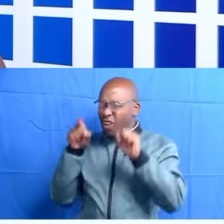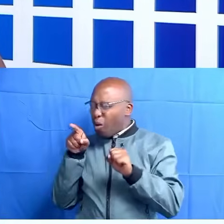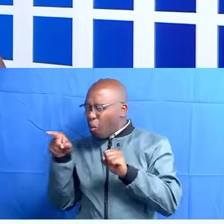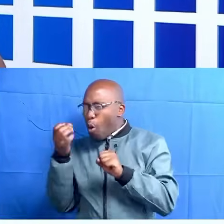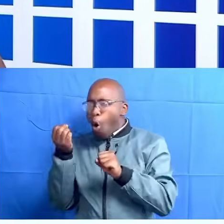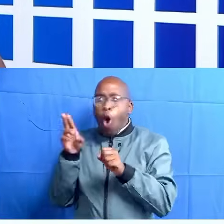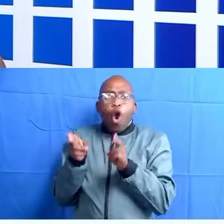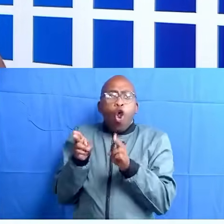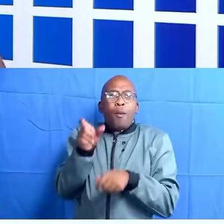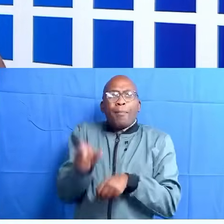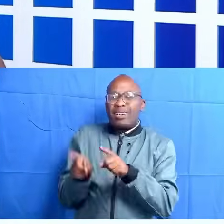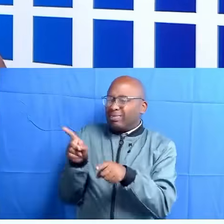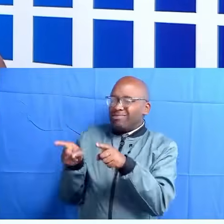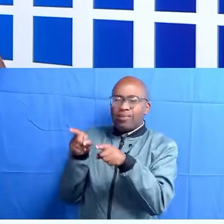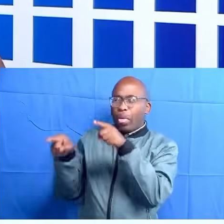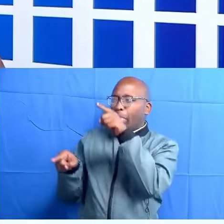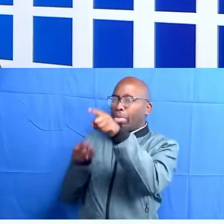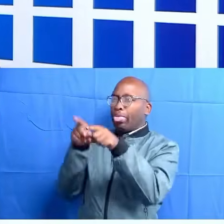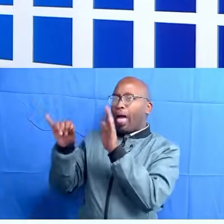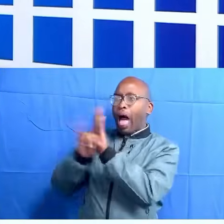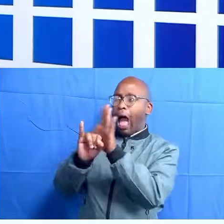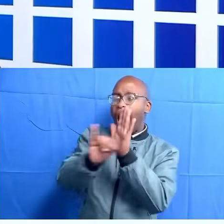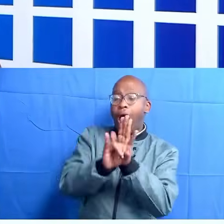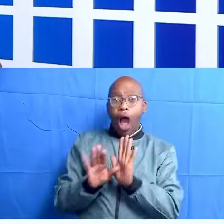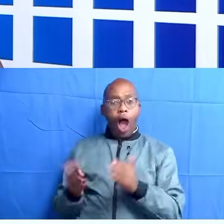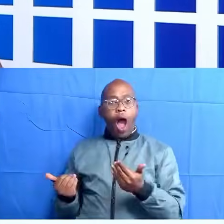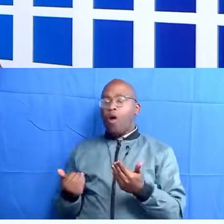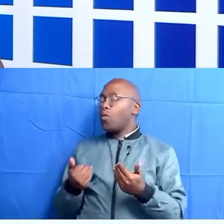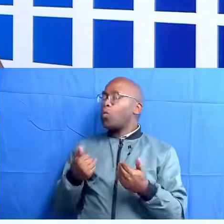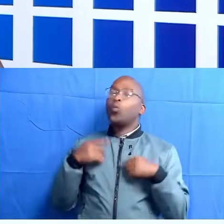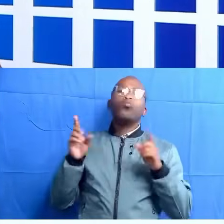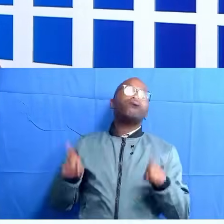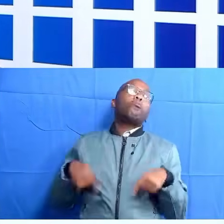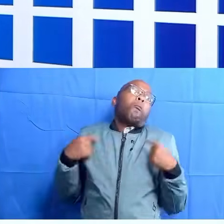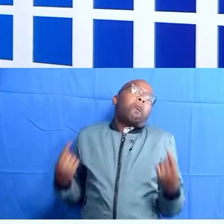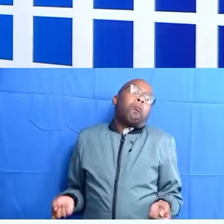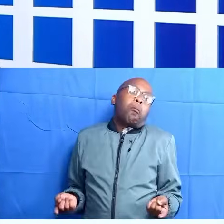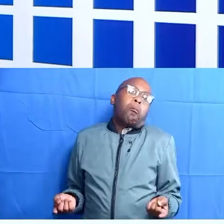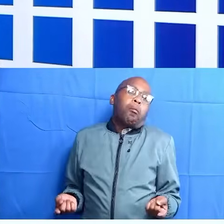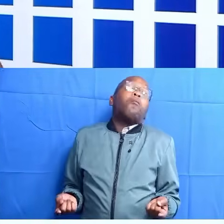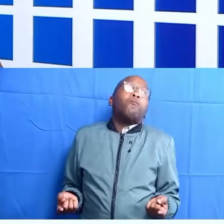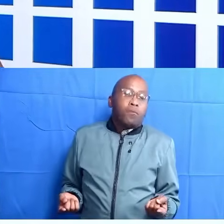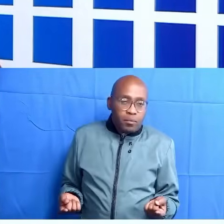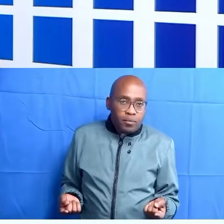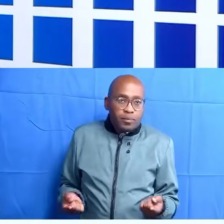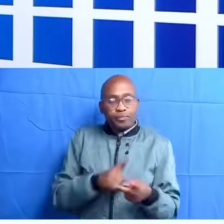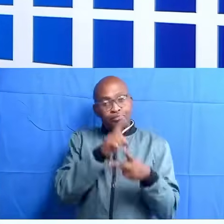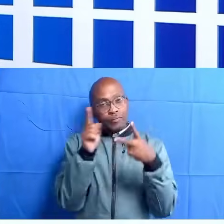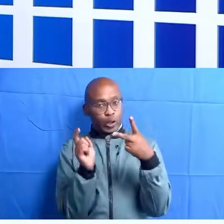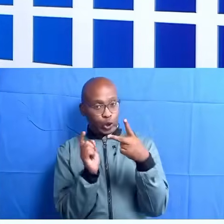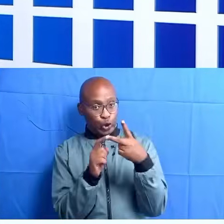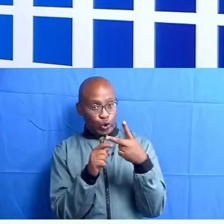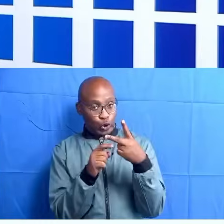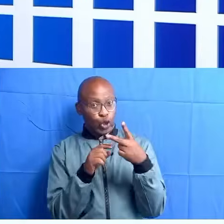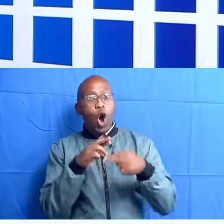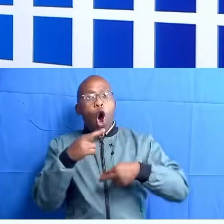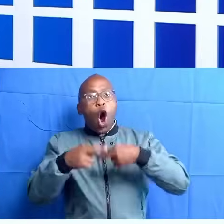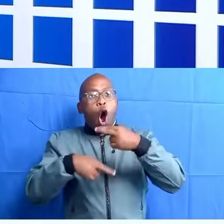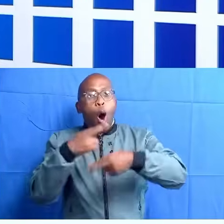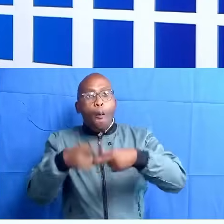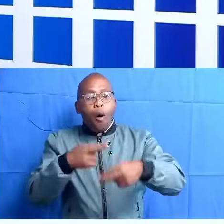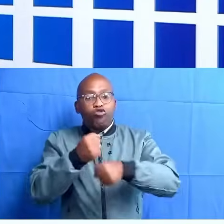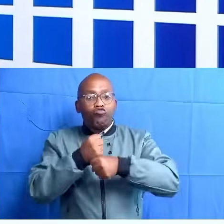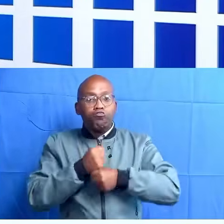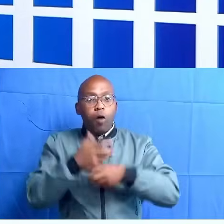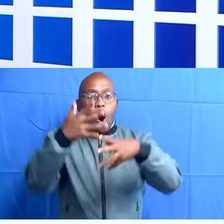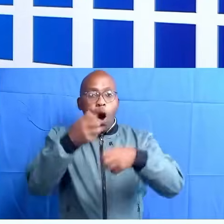hid around the peasants and they could not be found. Operation Rolling Thunder